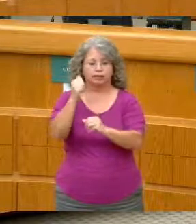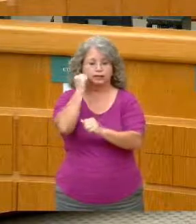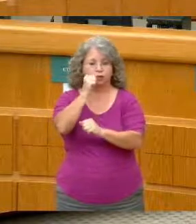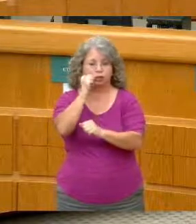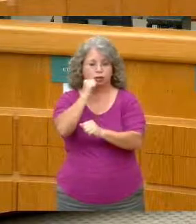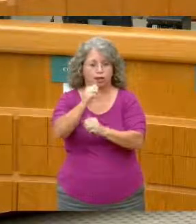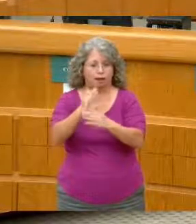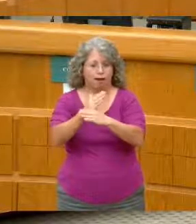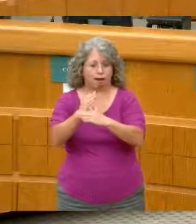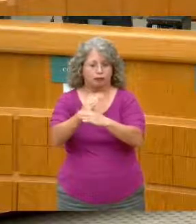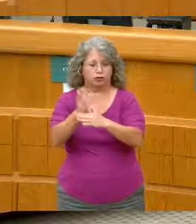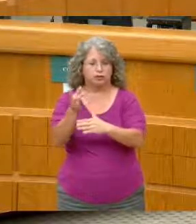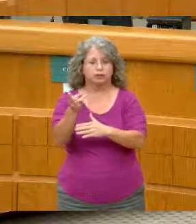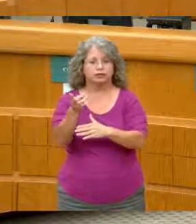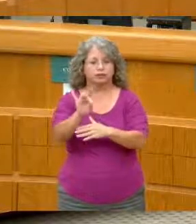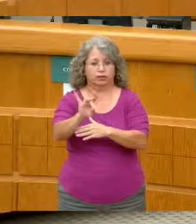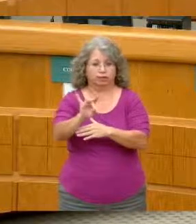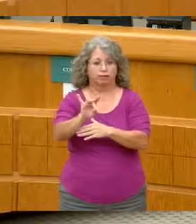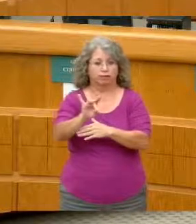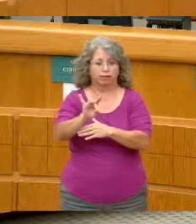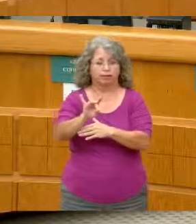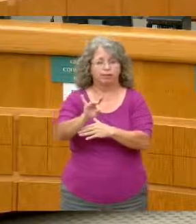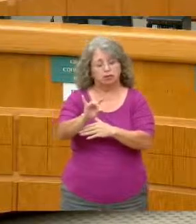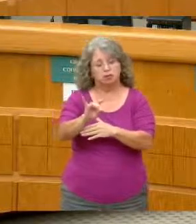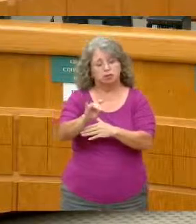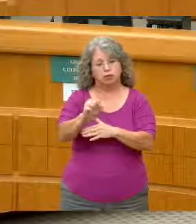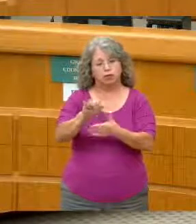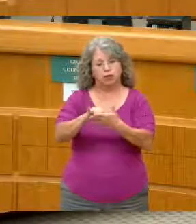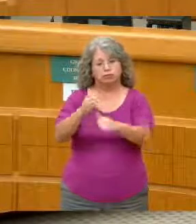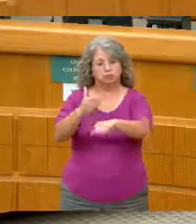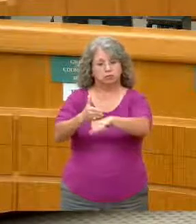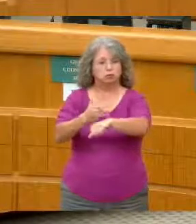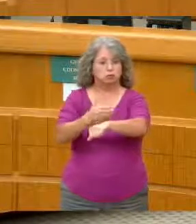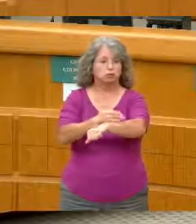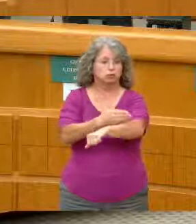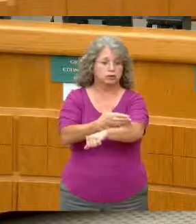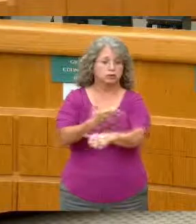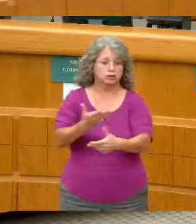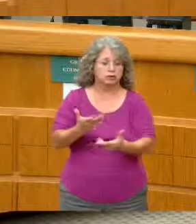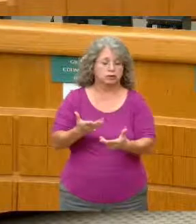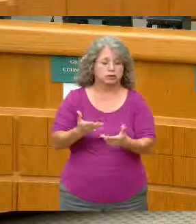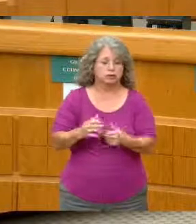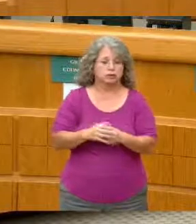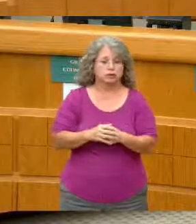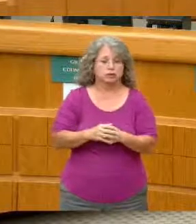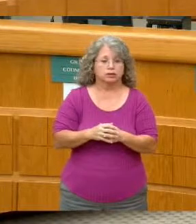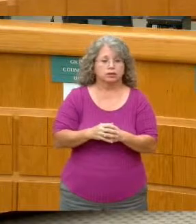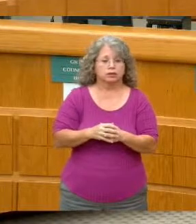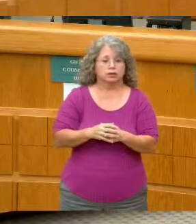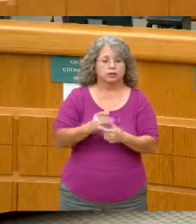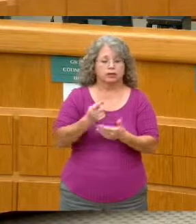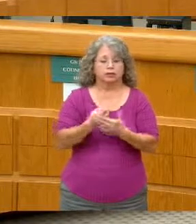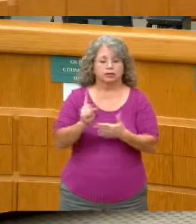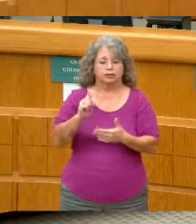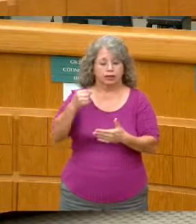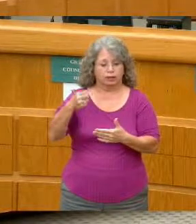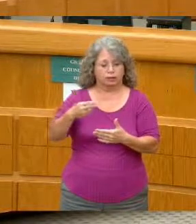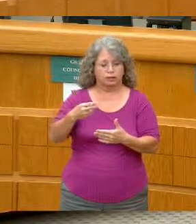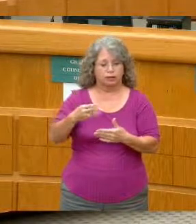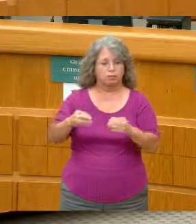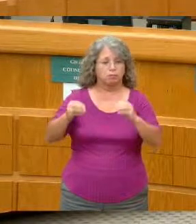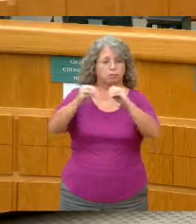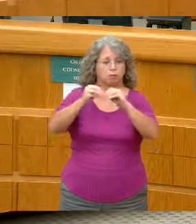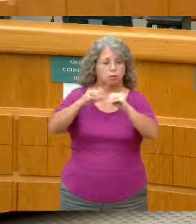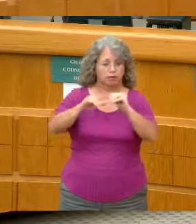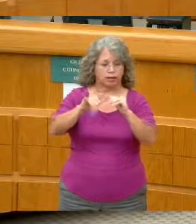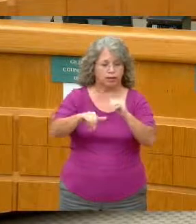per day based on the 7 days is 78. So we're making progress there a little bit. It was a little bit